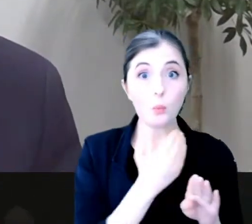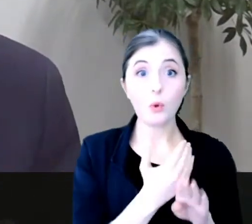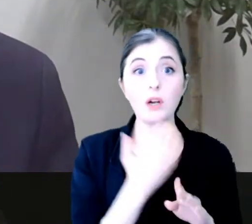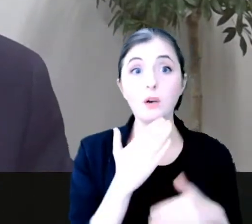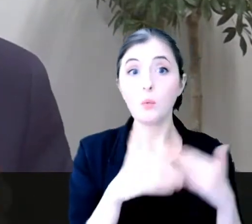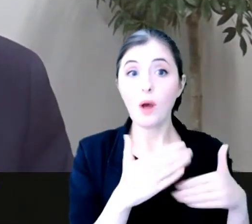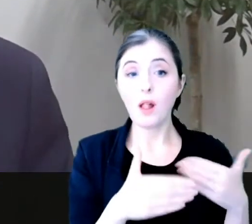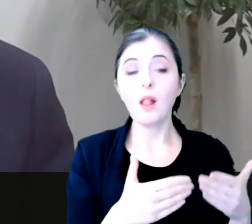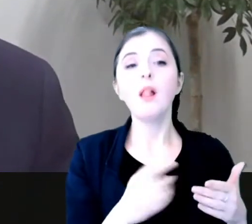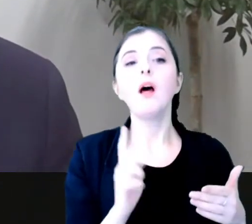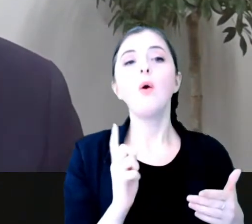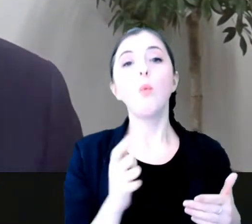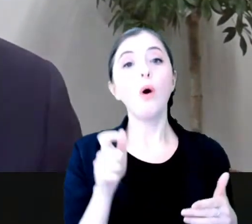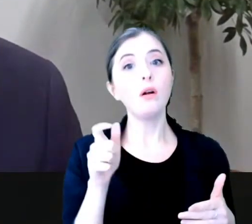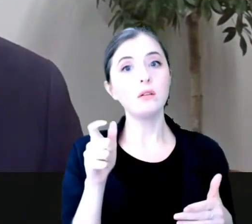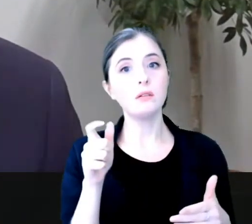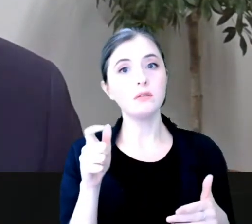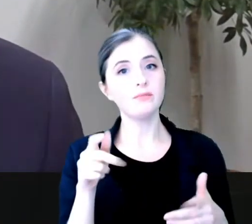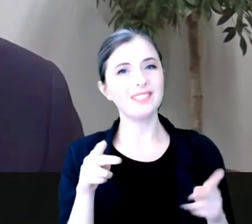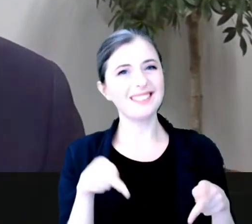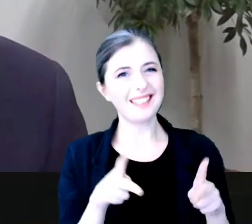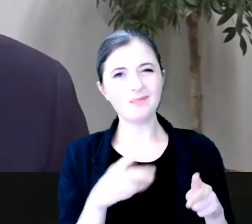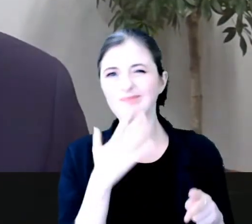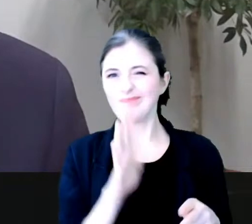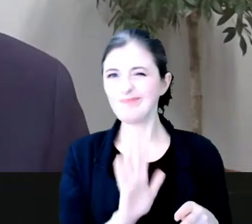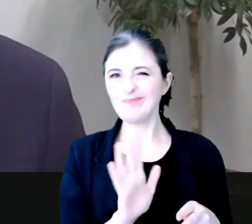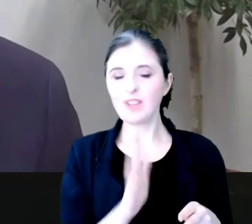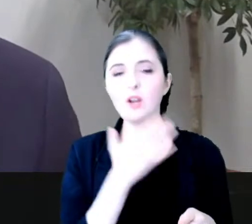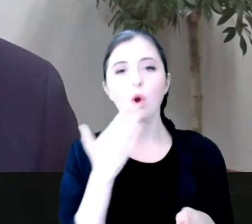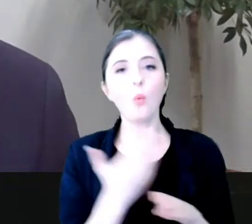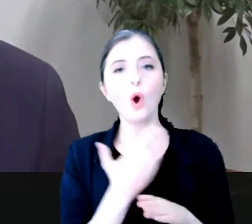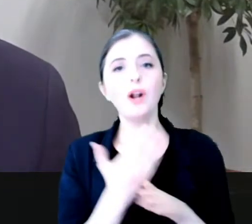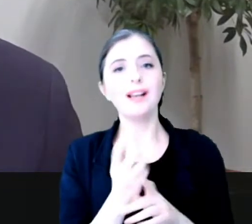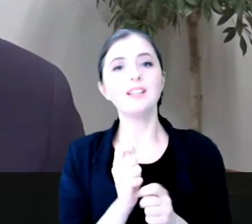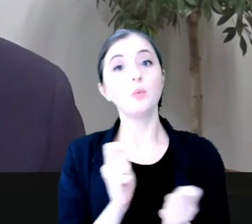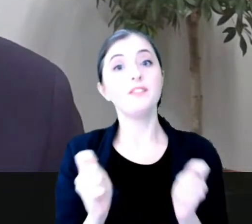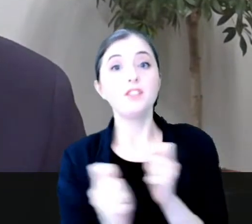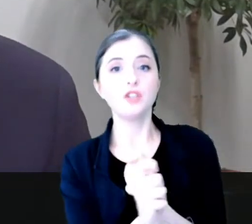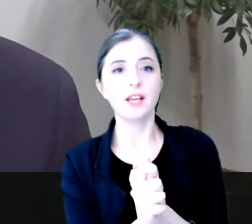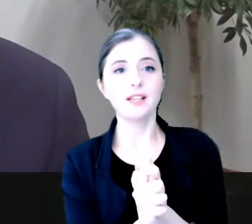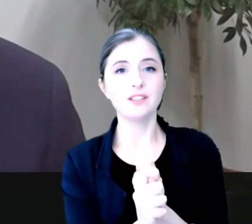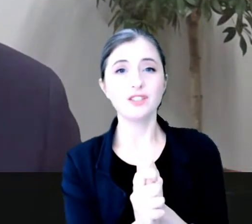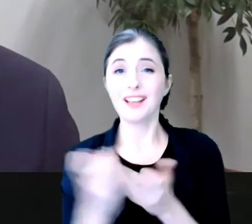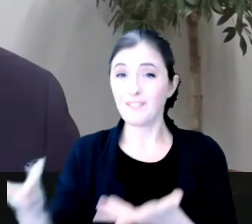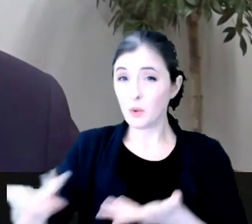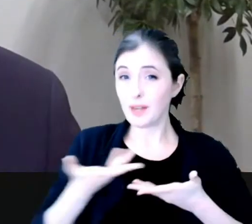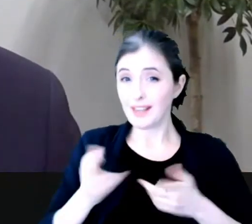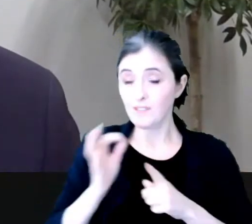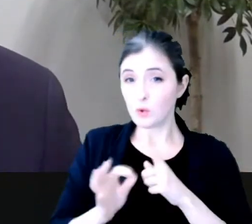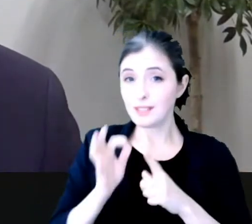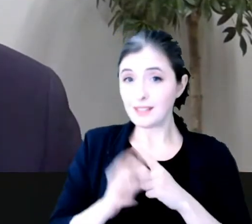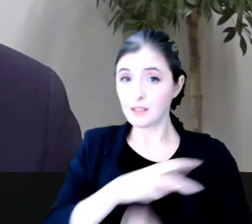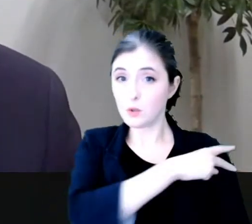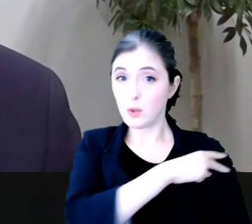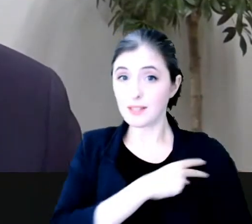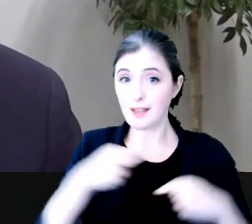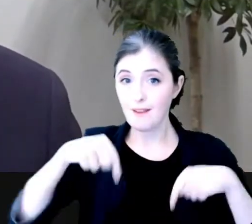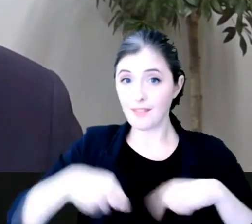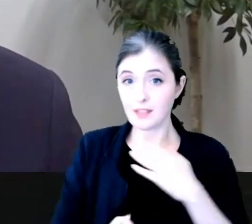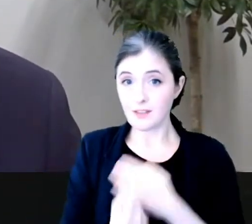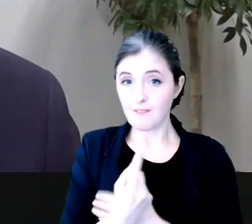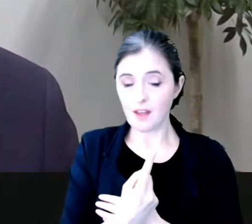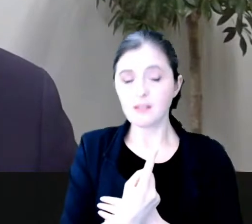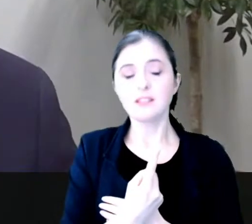Road, Jackie, which we changed because it wasn't working. So I'm really happy. If you give your details to the staff, I'll get one of my team to speak